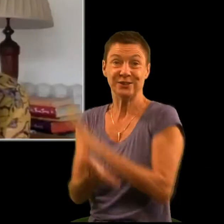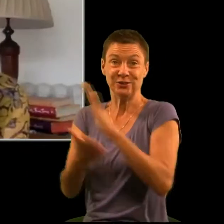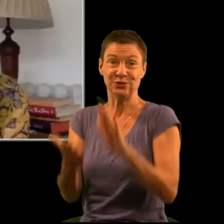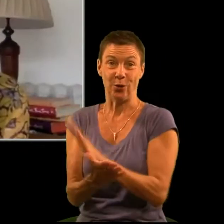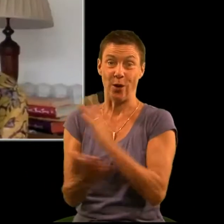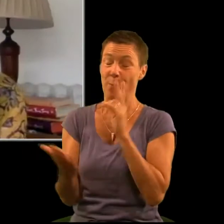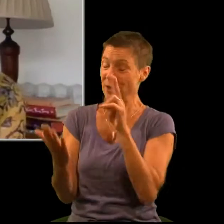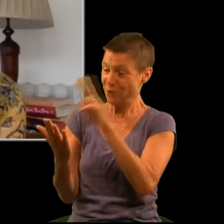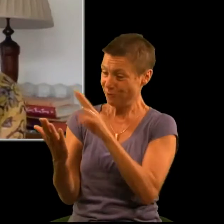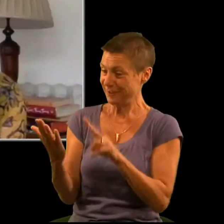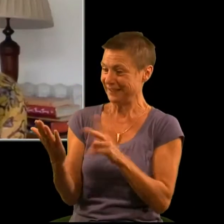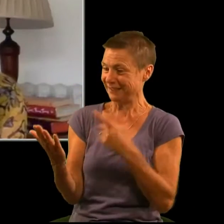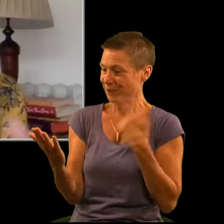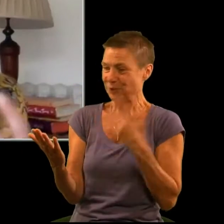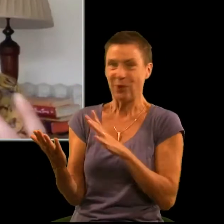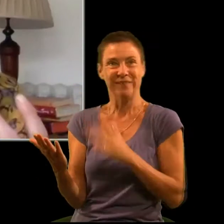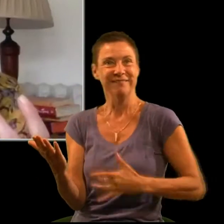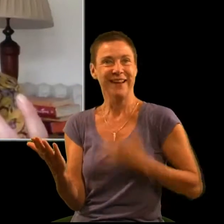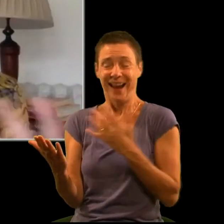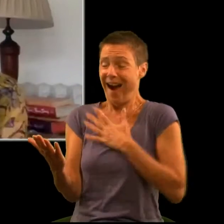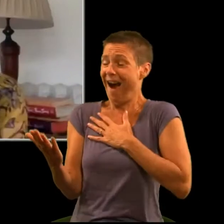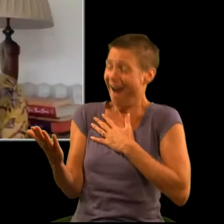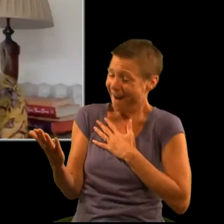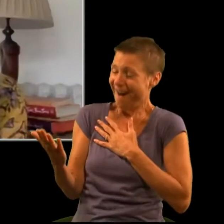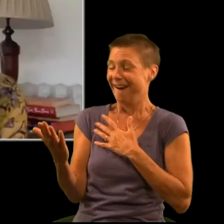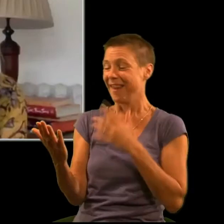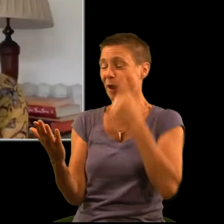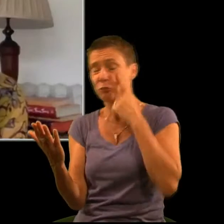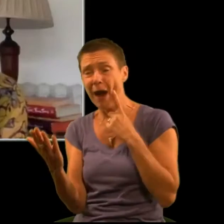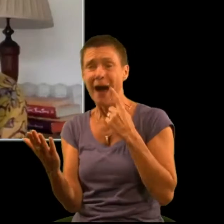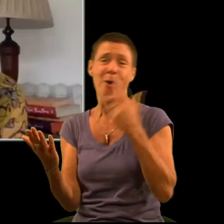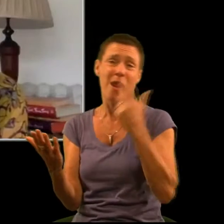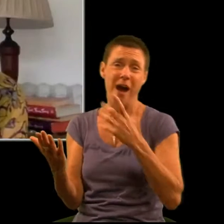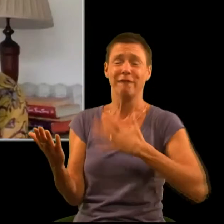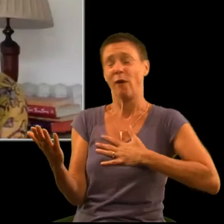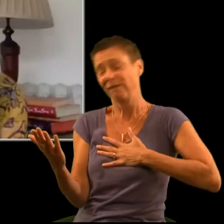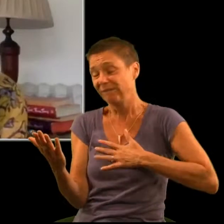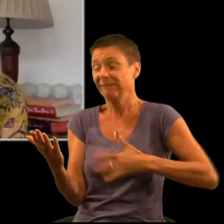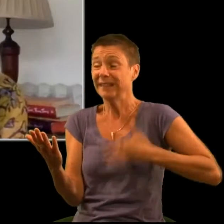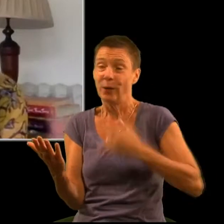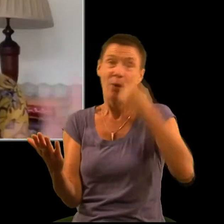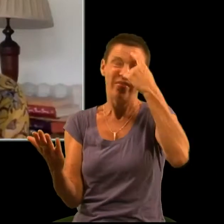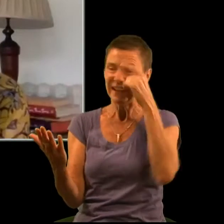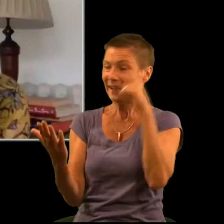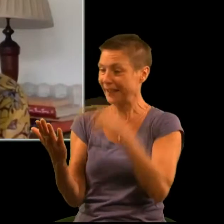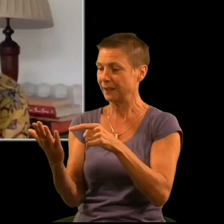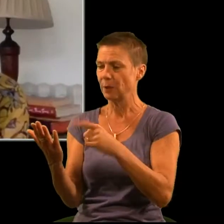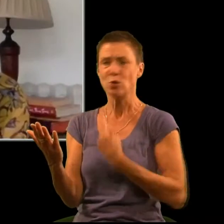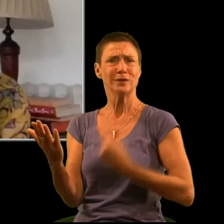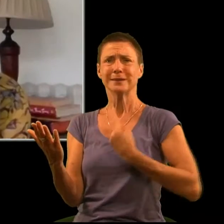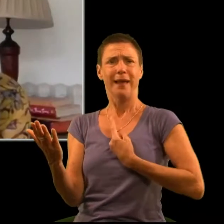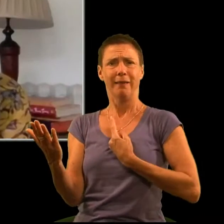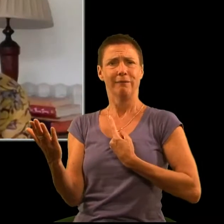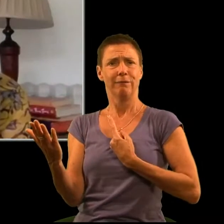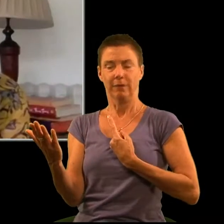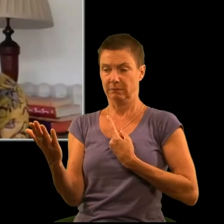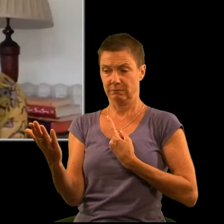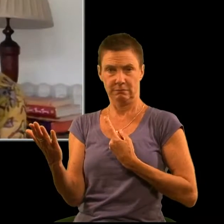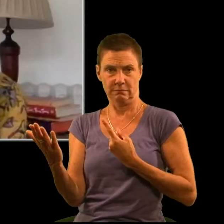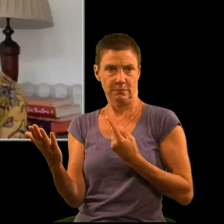you aren't moved by it, if you can't make yourself cry or laugh or think, how are you going to do that for anybody